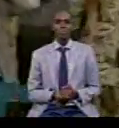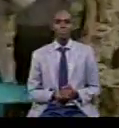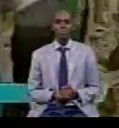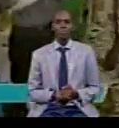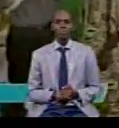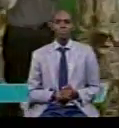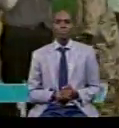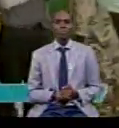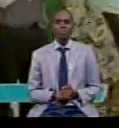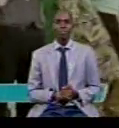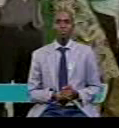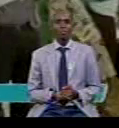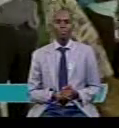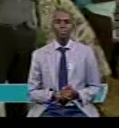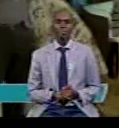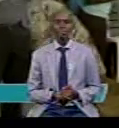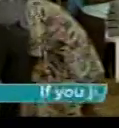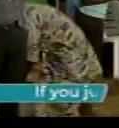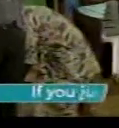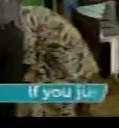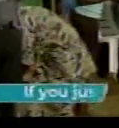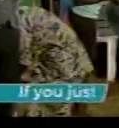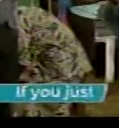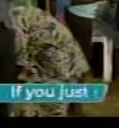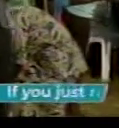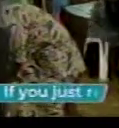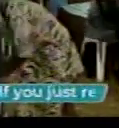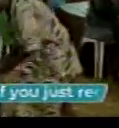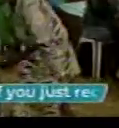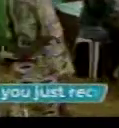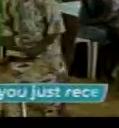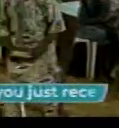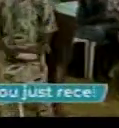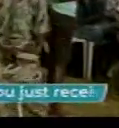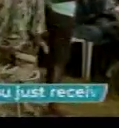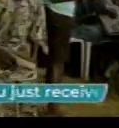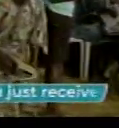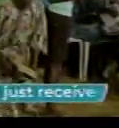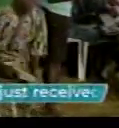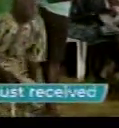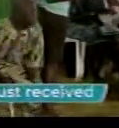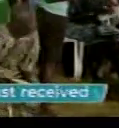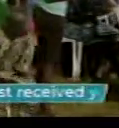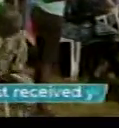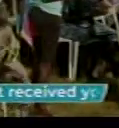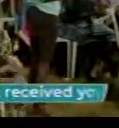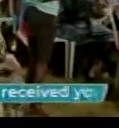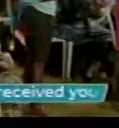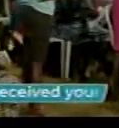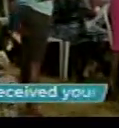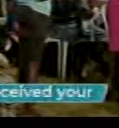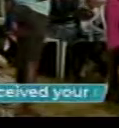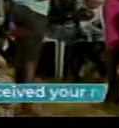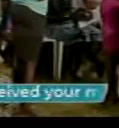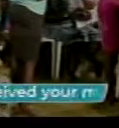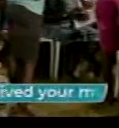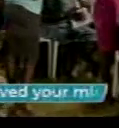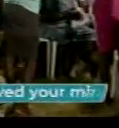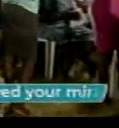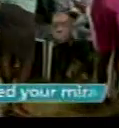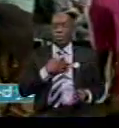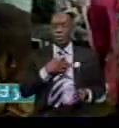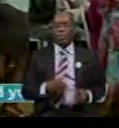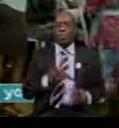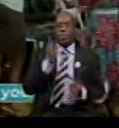quietness, please. Stay where you are, stay where you are. No movement, please. No movement, please. Just be